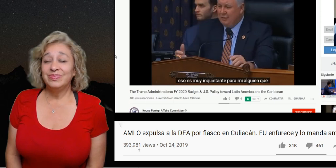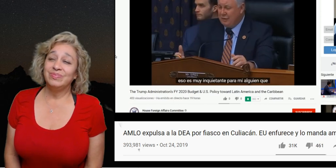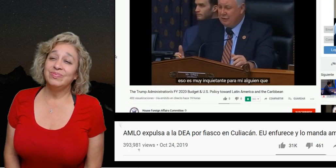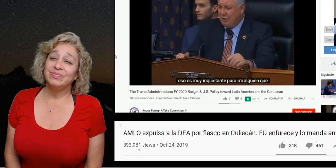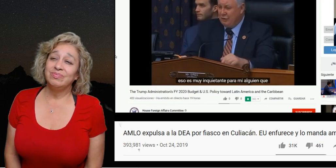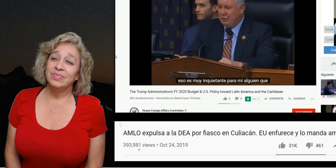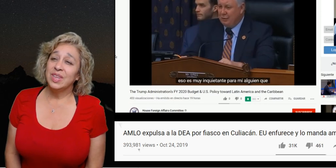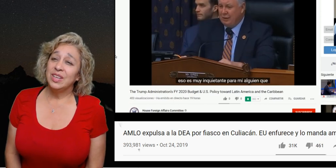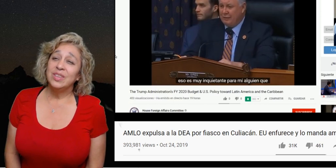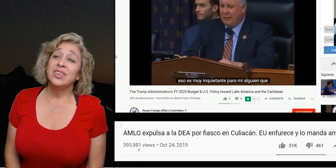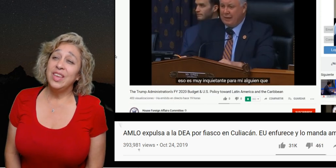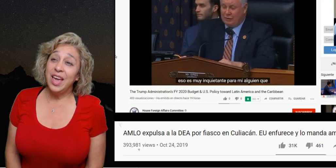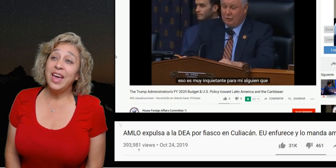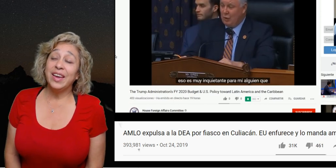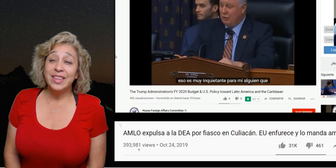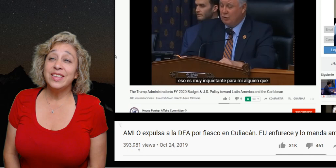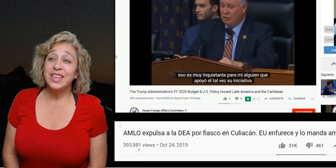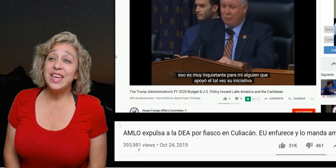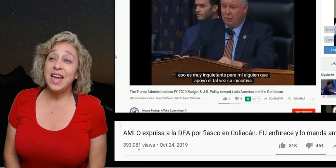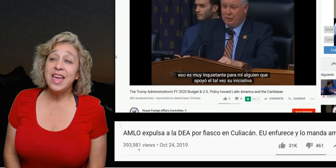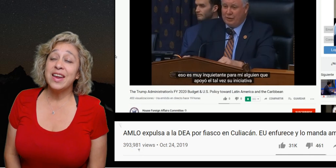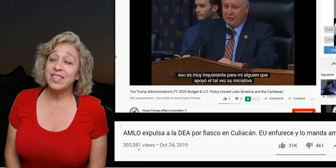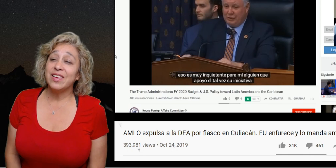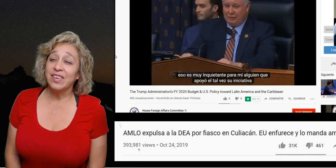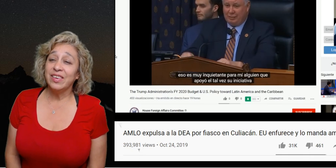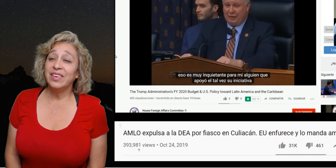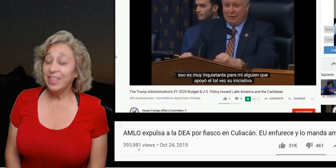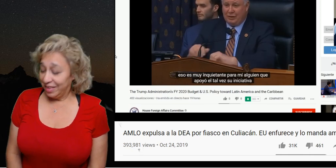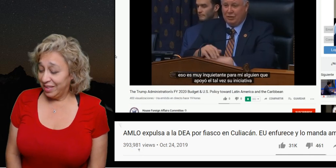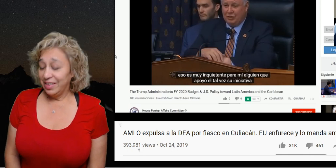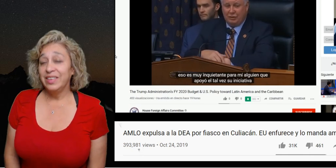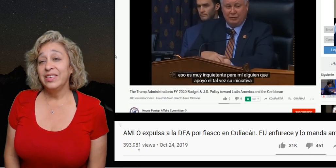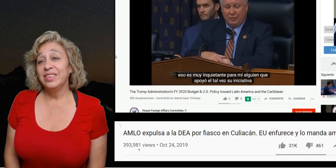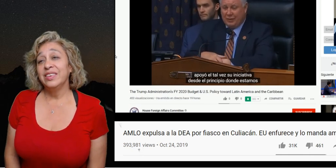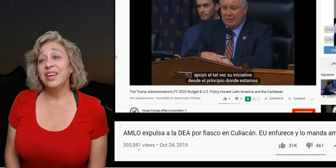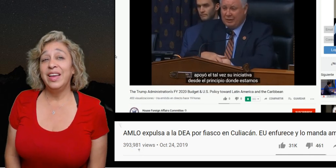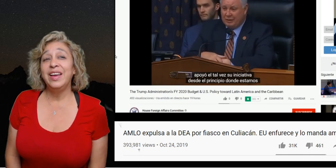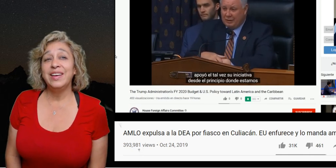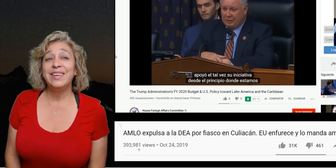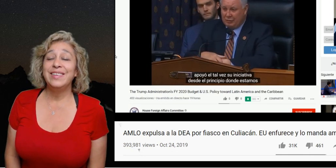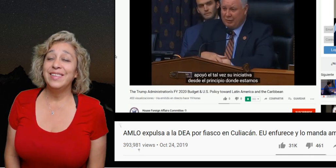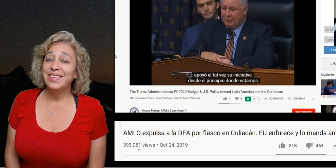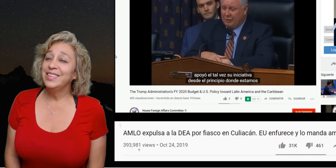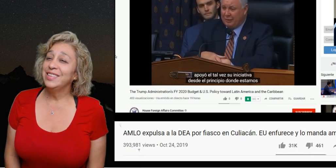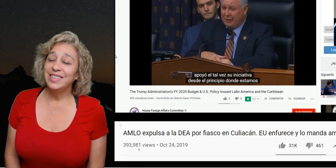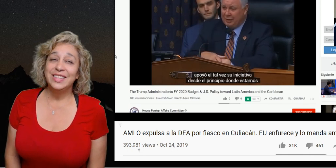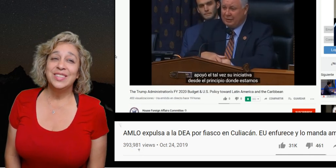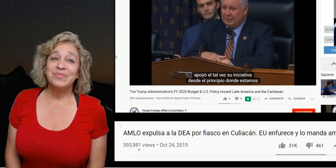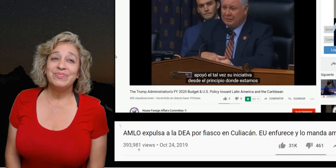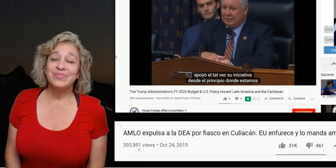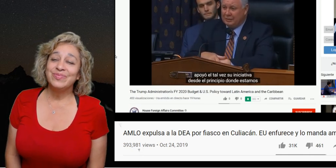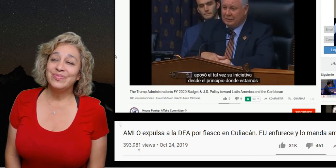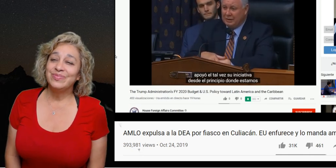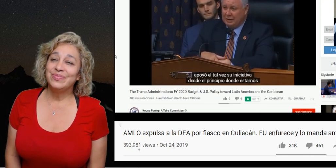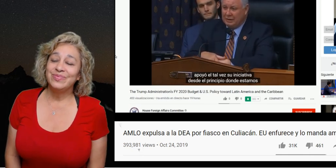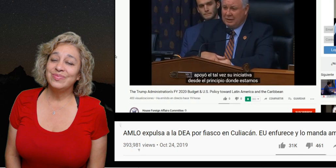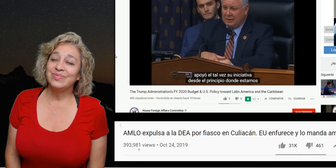That's very disturbing to me. Yeah, someone get the DEA out of there. Mérida initiative right from the beginning.